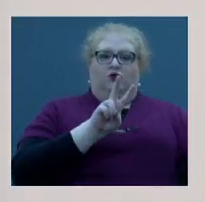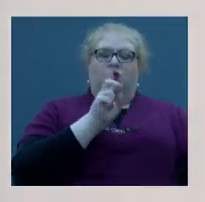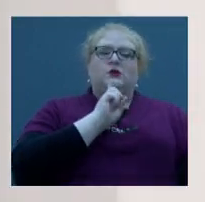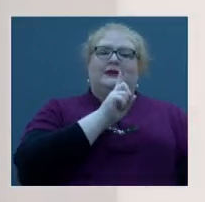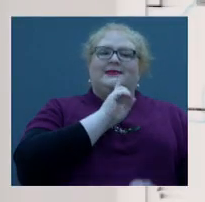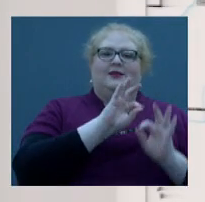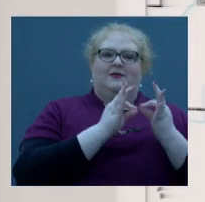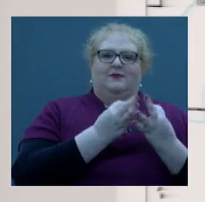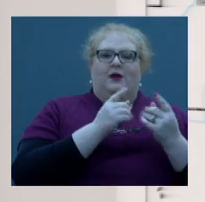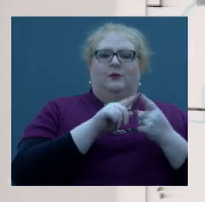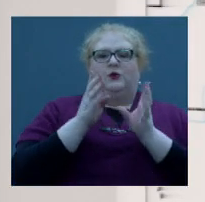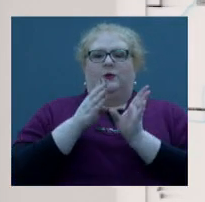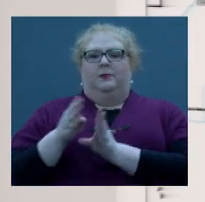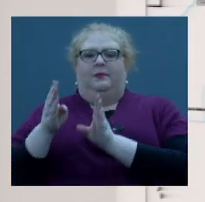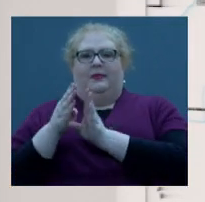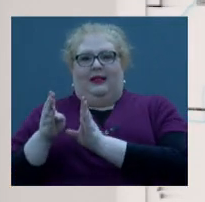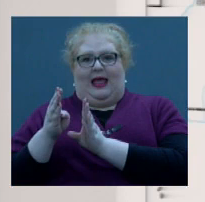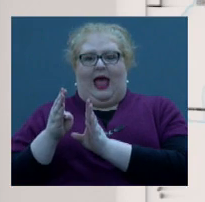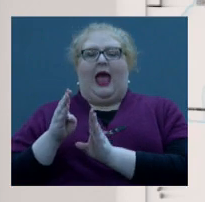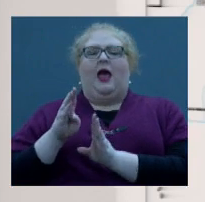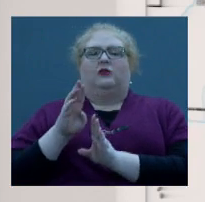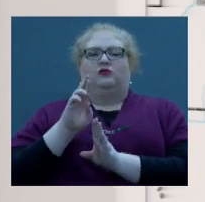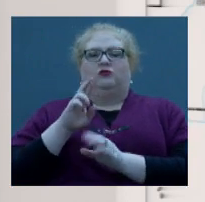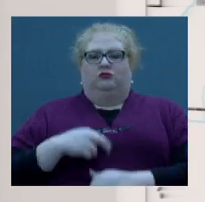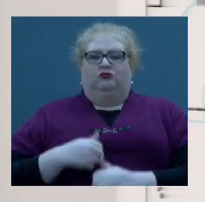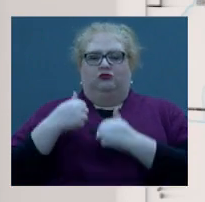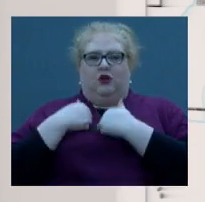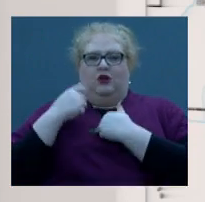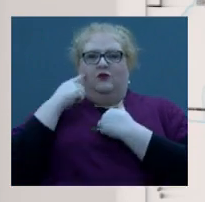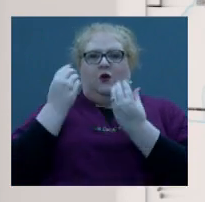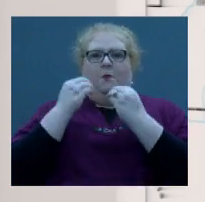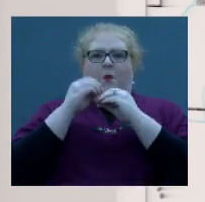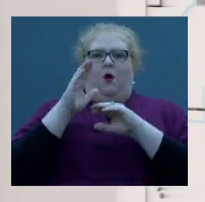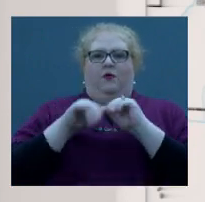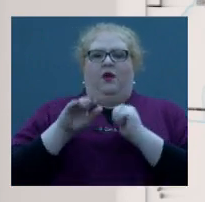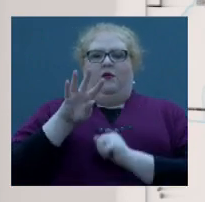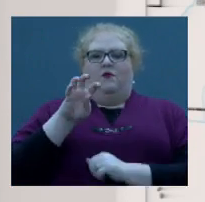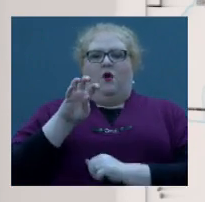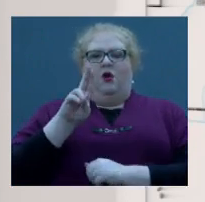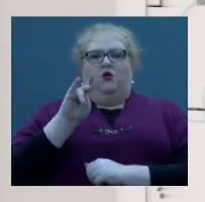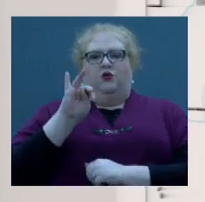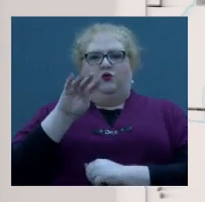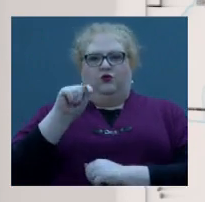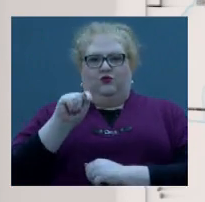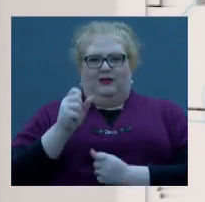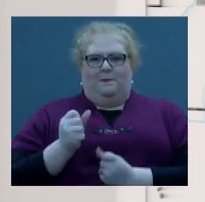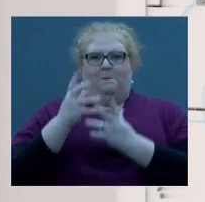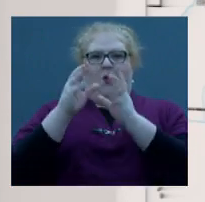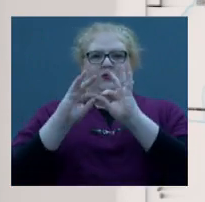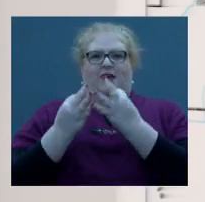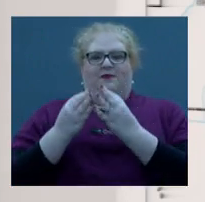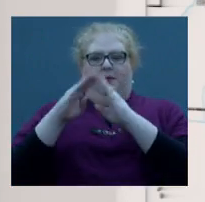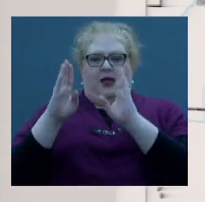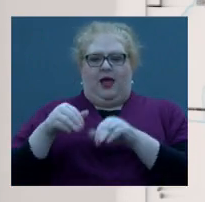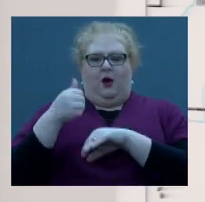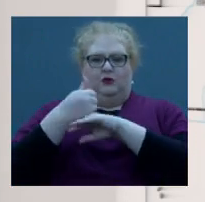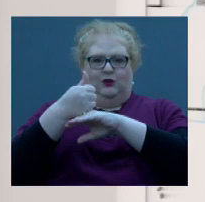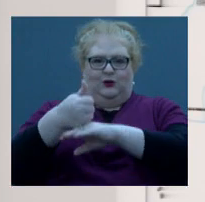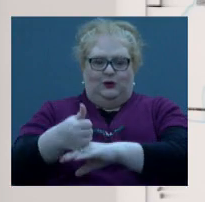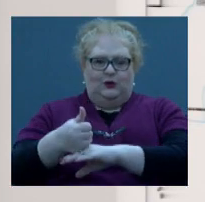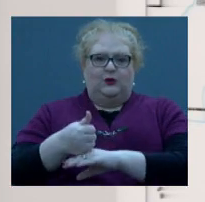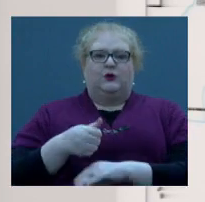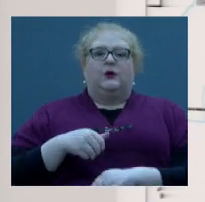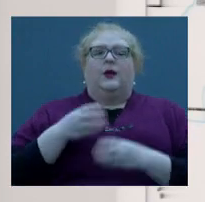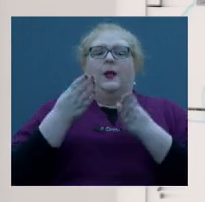to a planned development residential for the construction of more than 400 multifamily housing units. An overall development plan